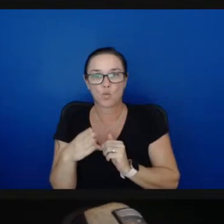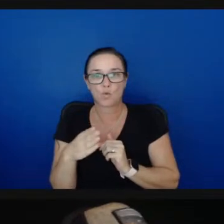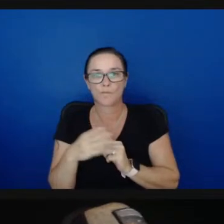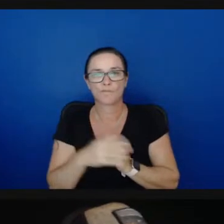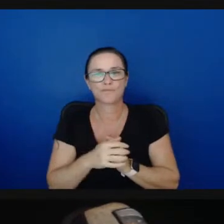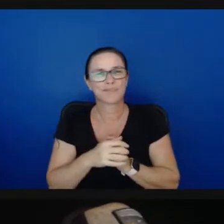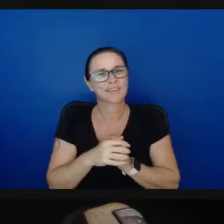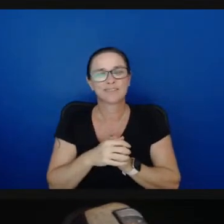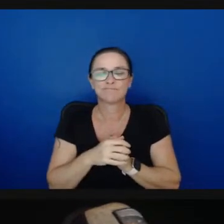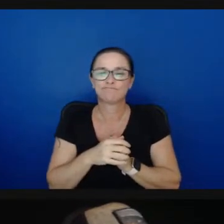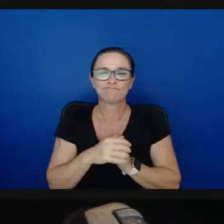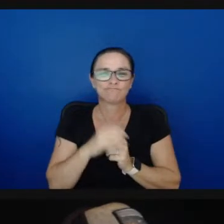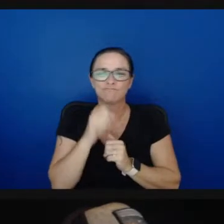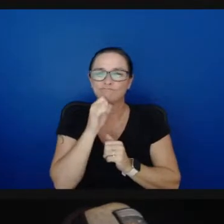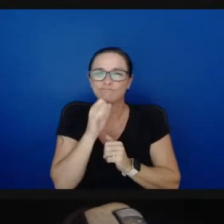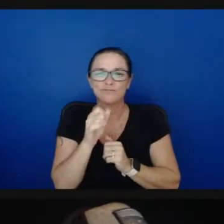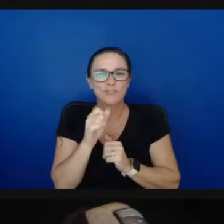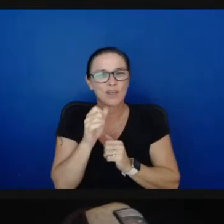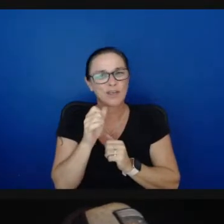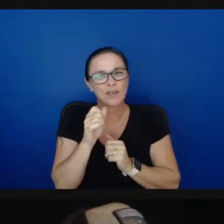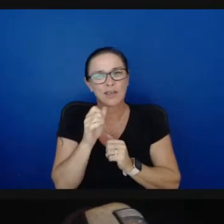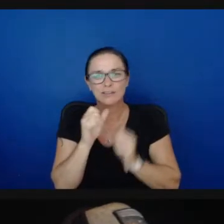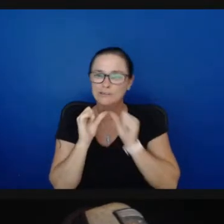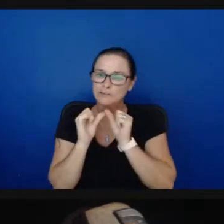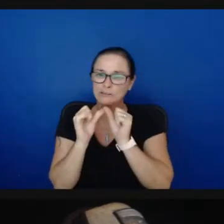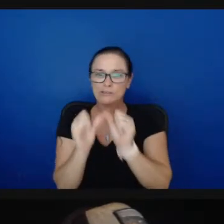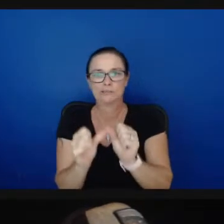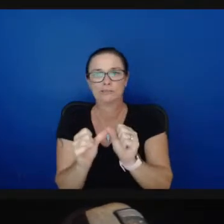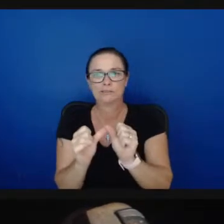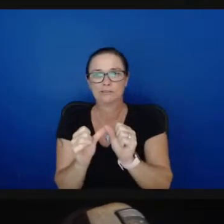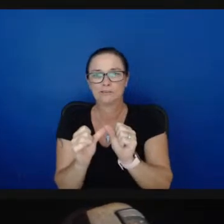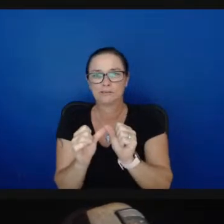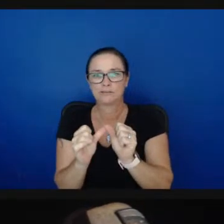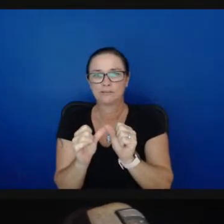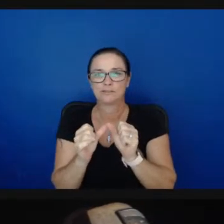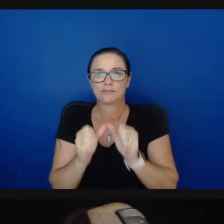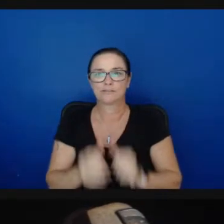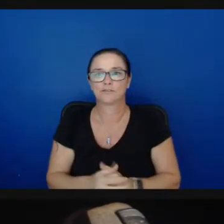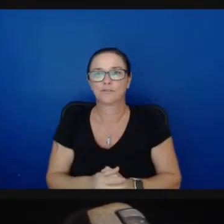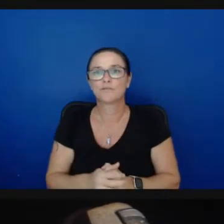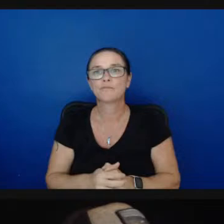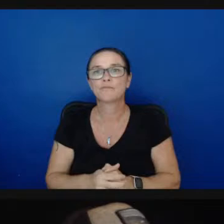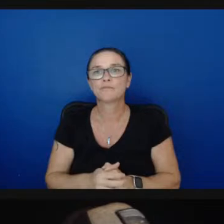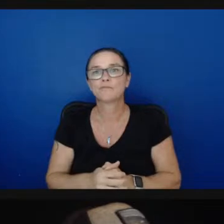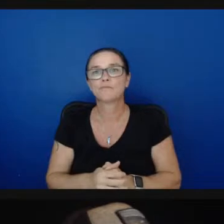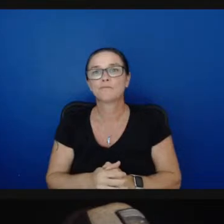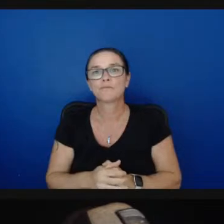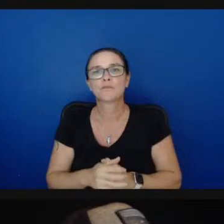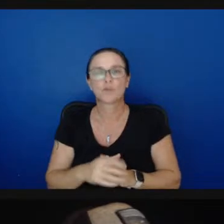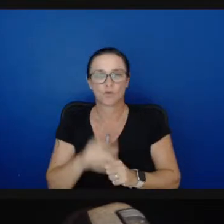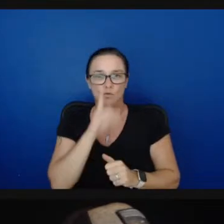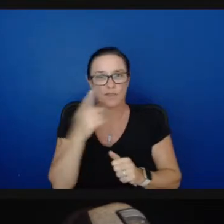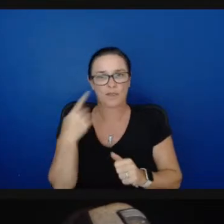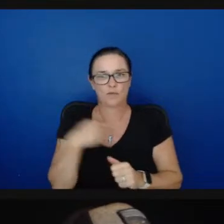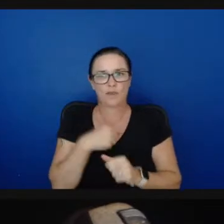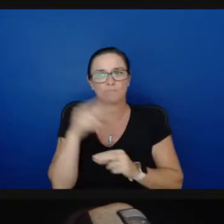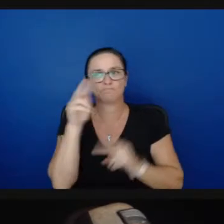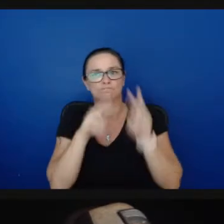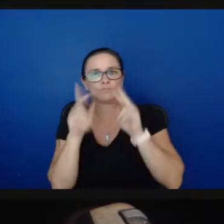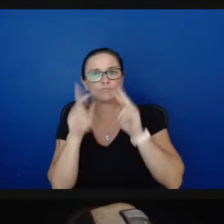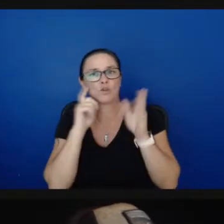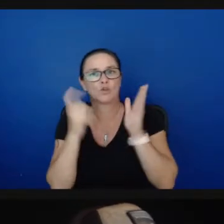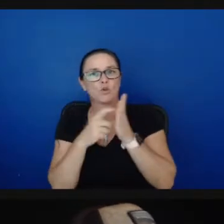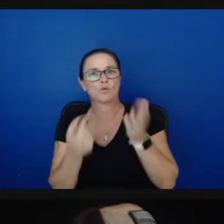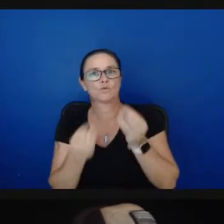not very persistent this past week, whereas the upper ones are the shallower ones here. So there is one of